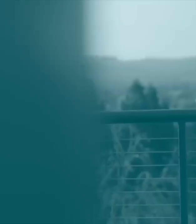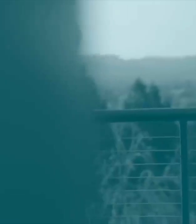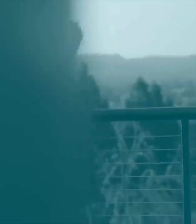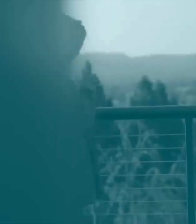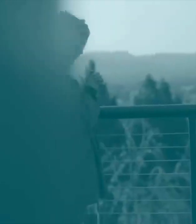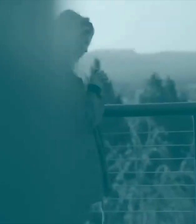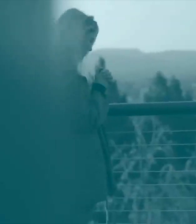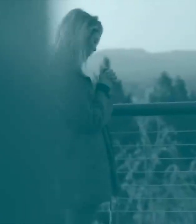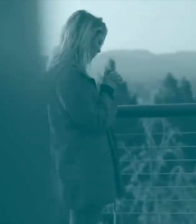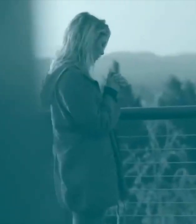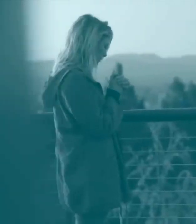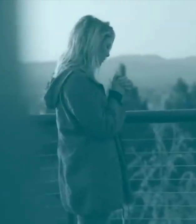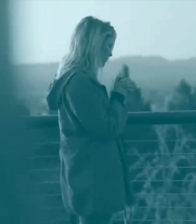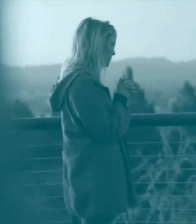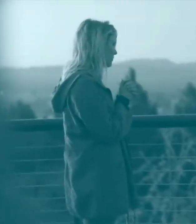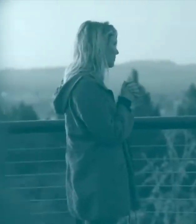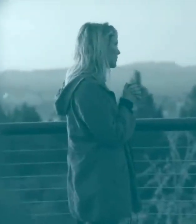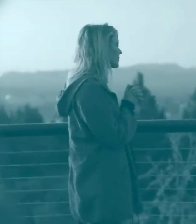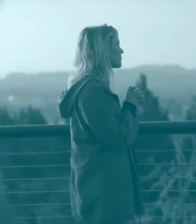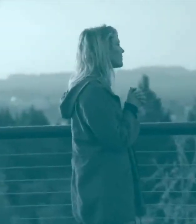it rain.